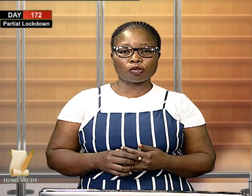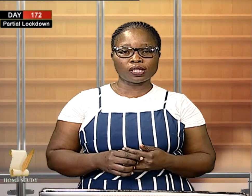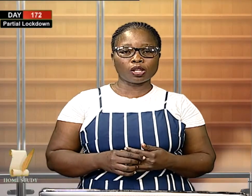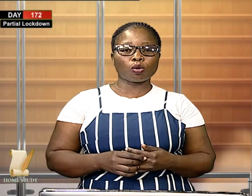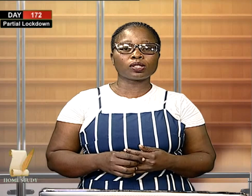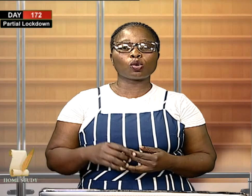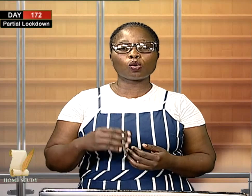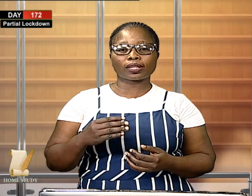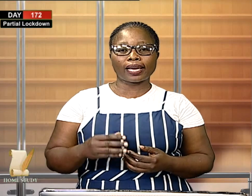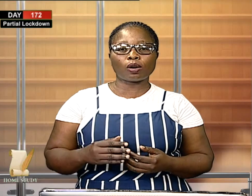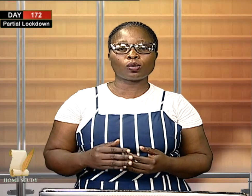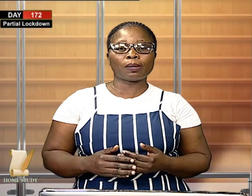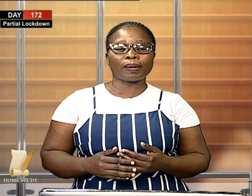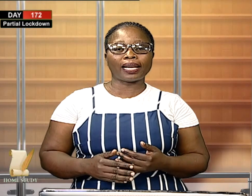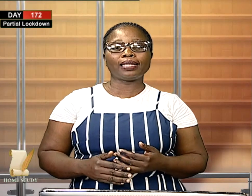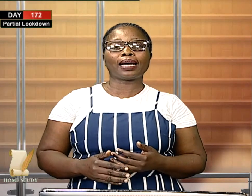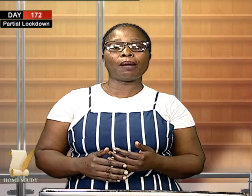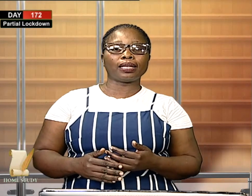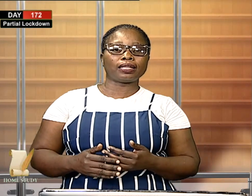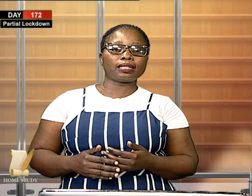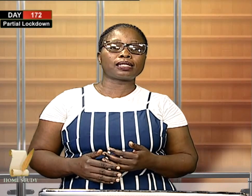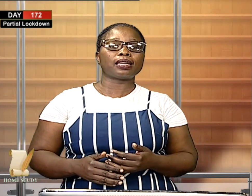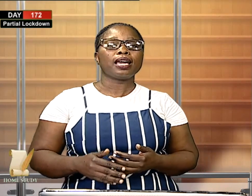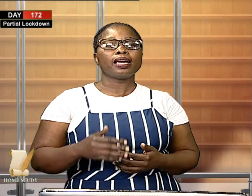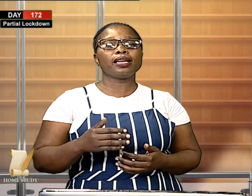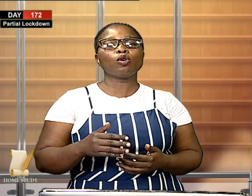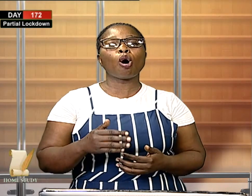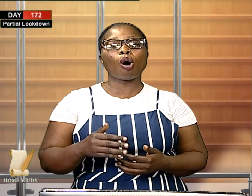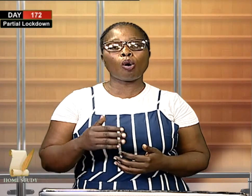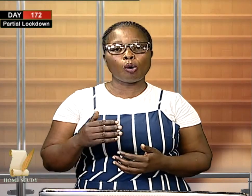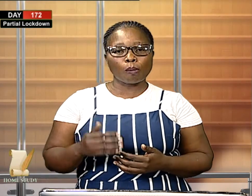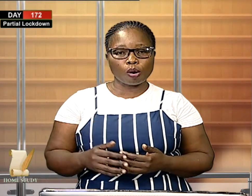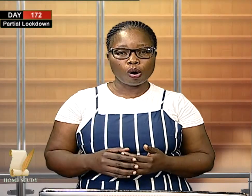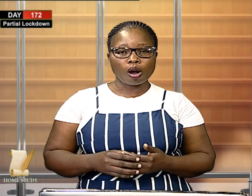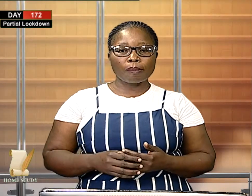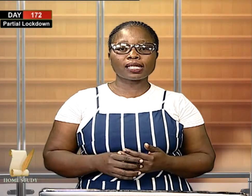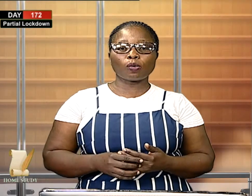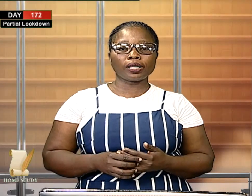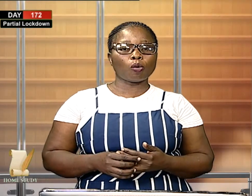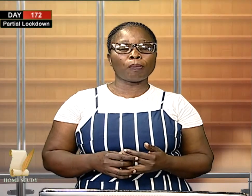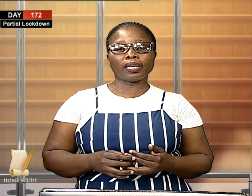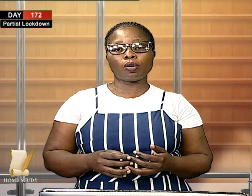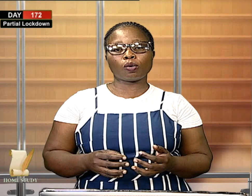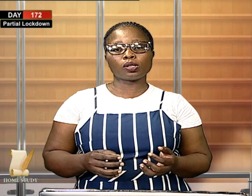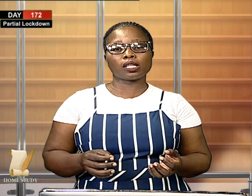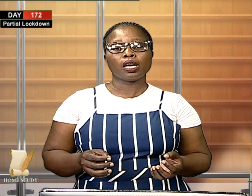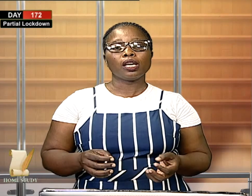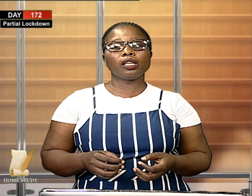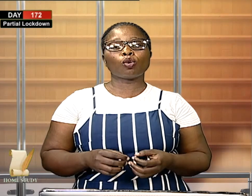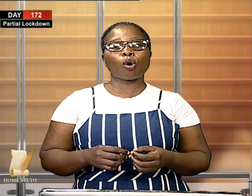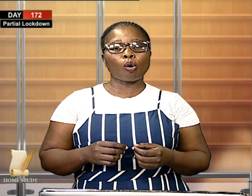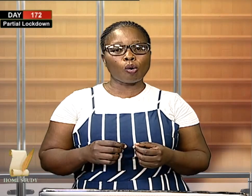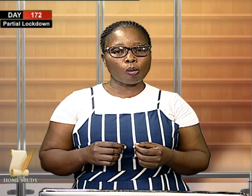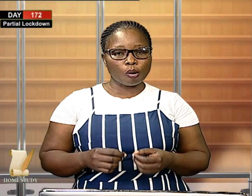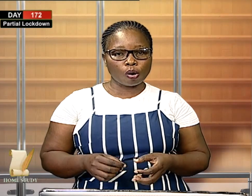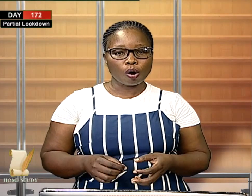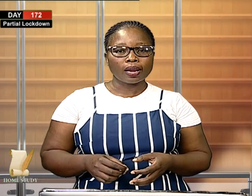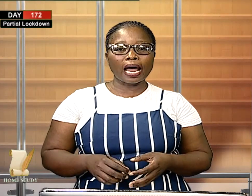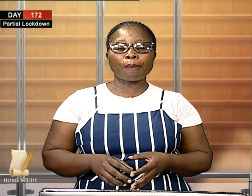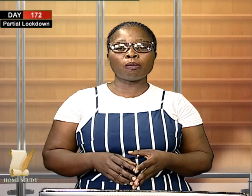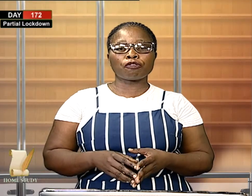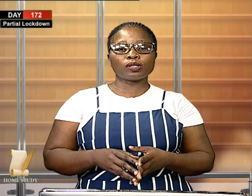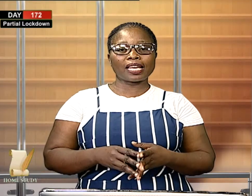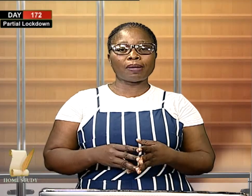lebhlungu mfundzi nje ukuthi ngikucele ukuthi bhala ligama lelithi inkomo bese wena ungibhalela ukuthi